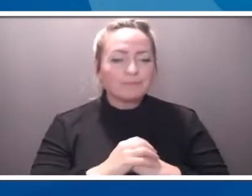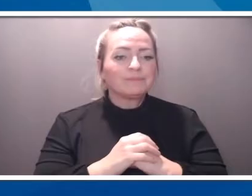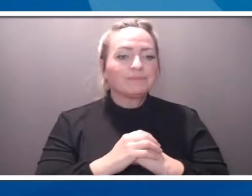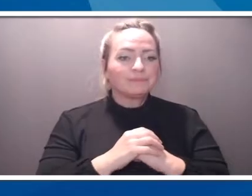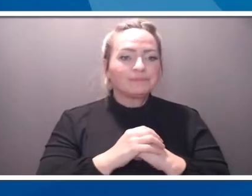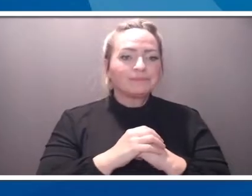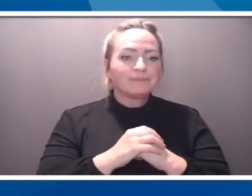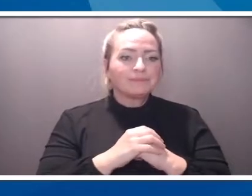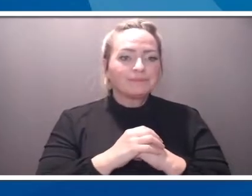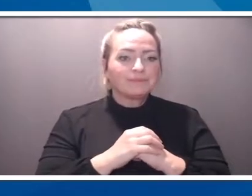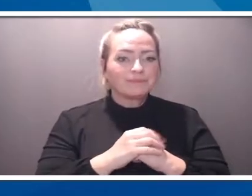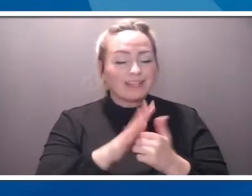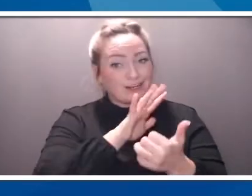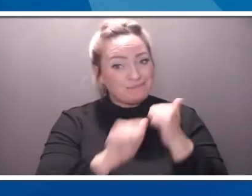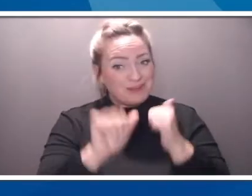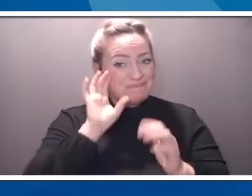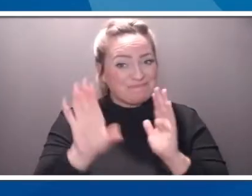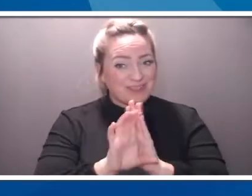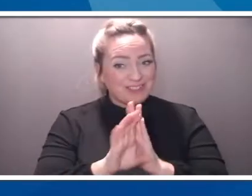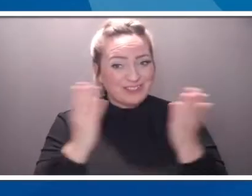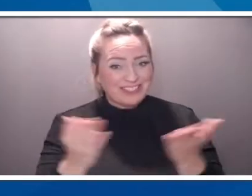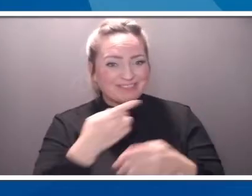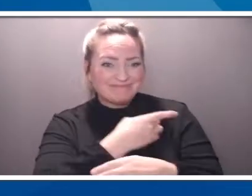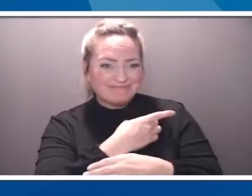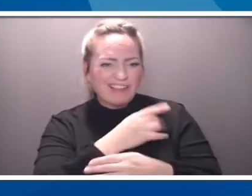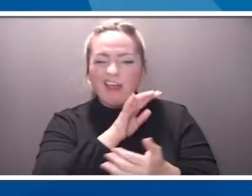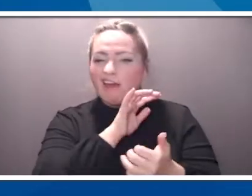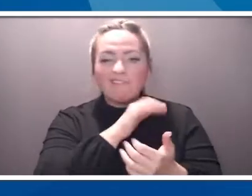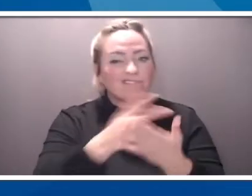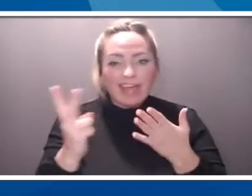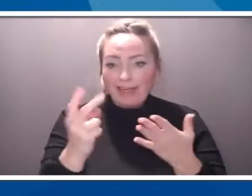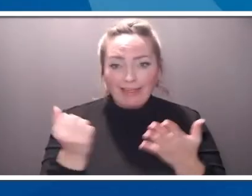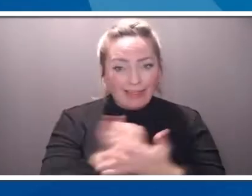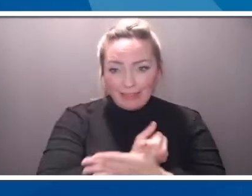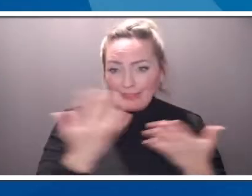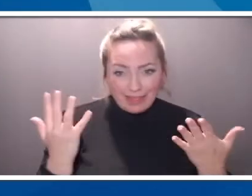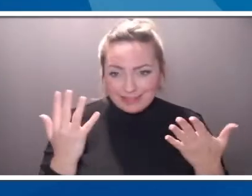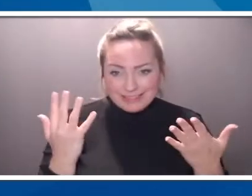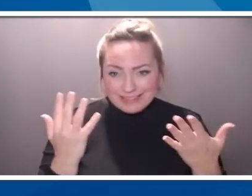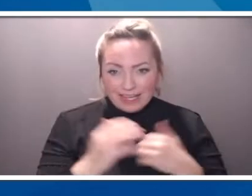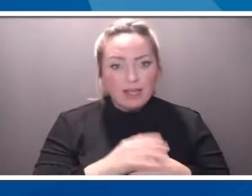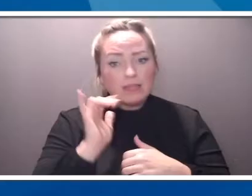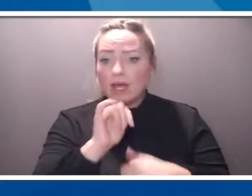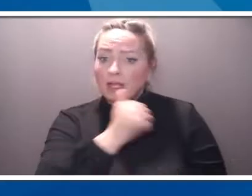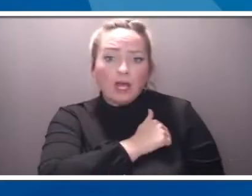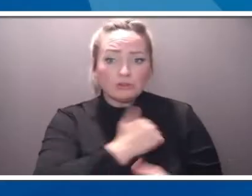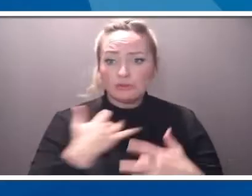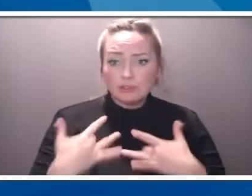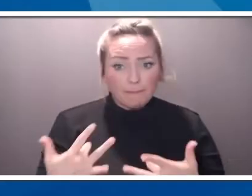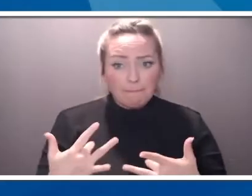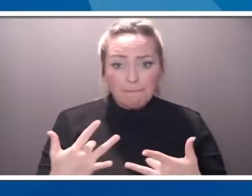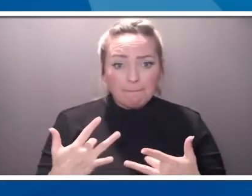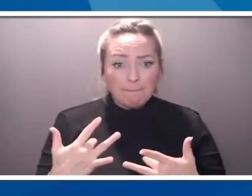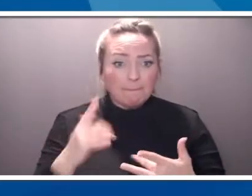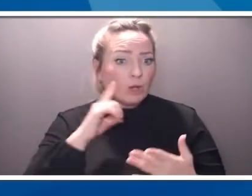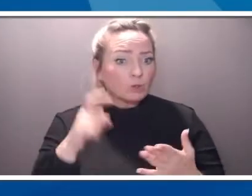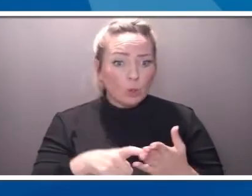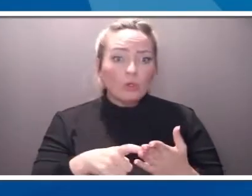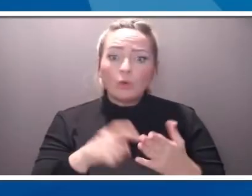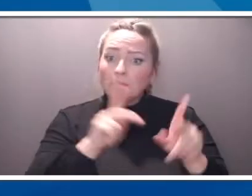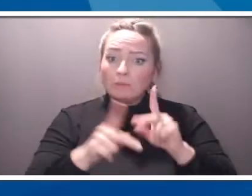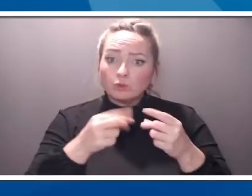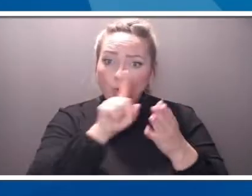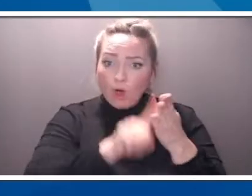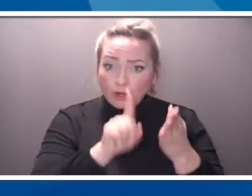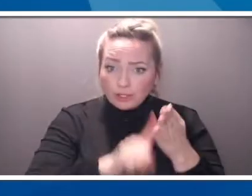under? And I've got a meme picture here, fail all the things. That is often the attitude that I